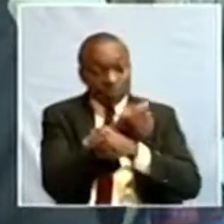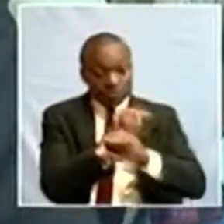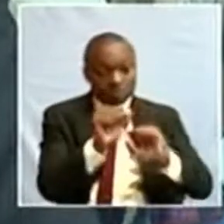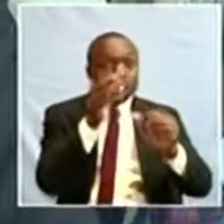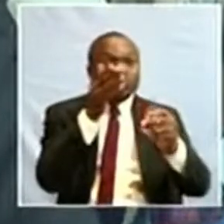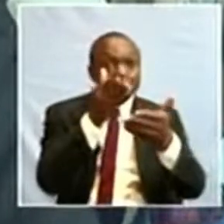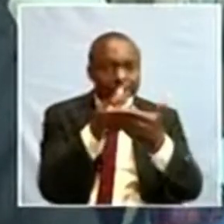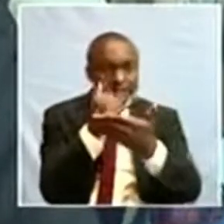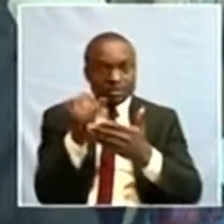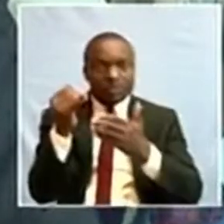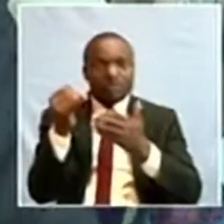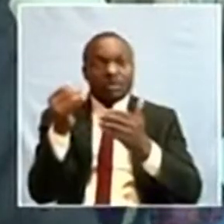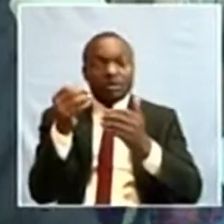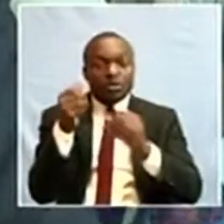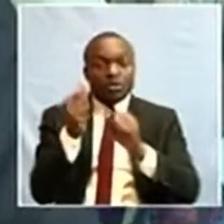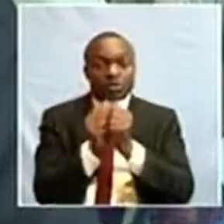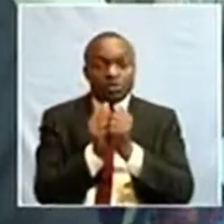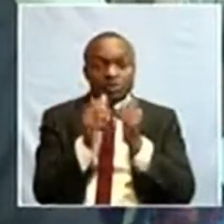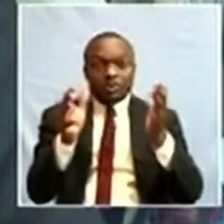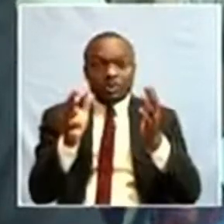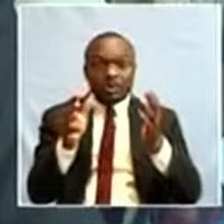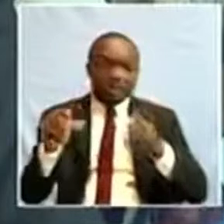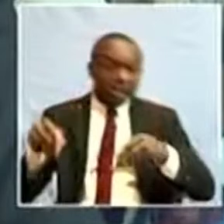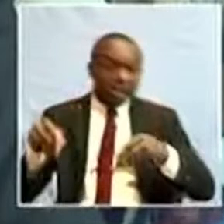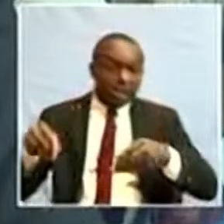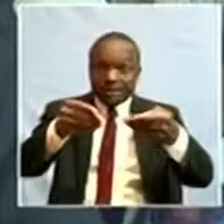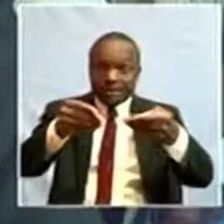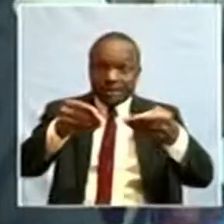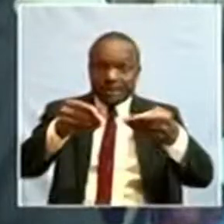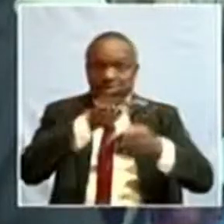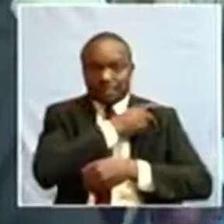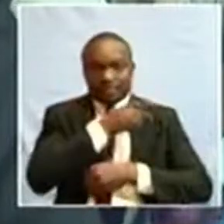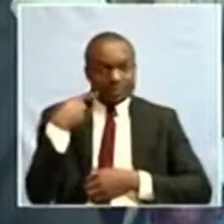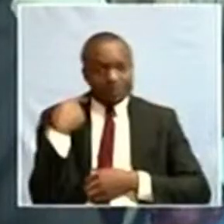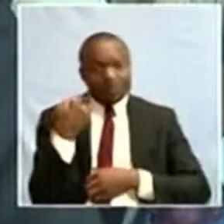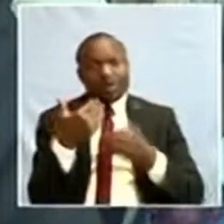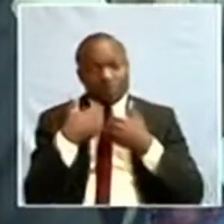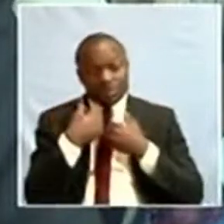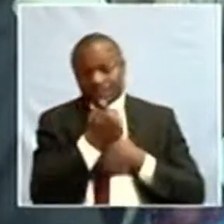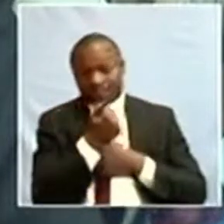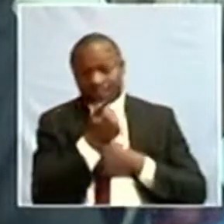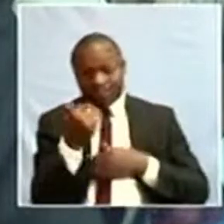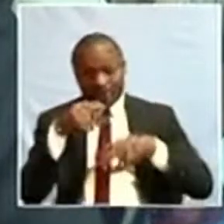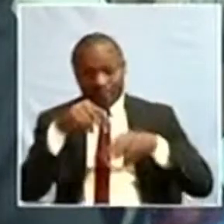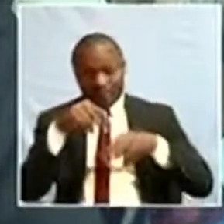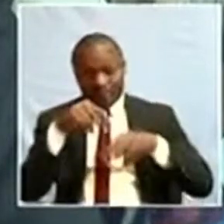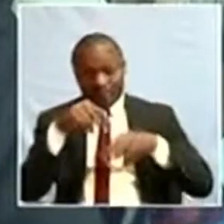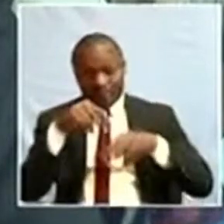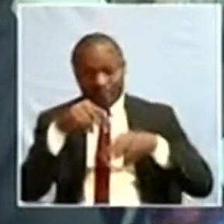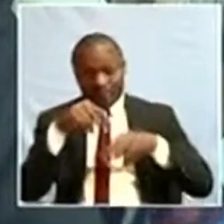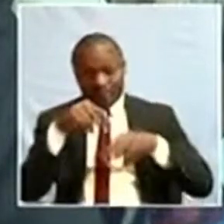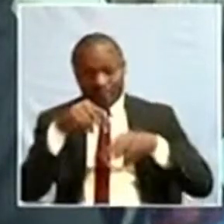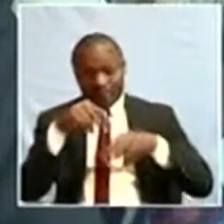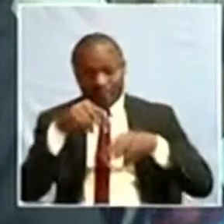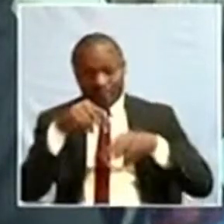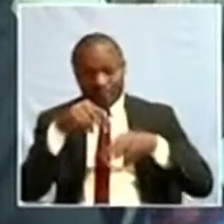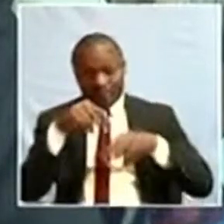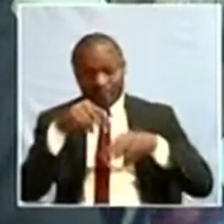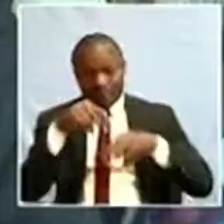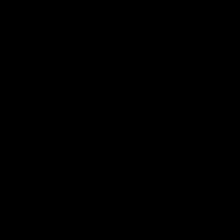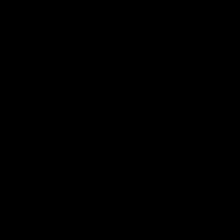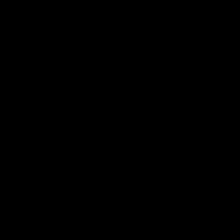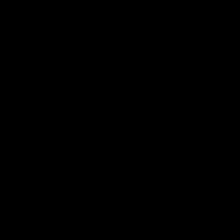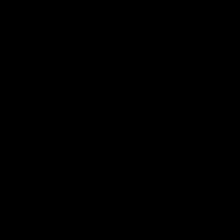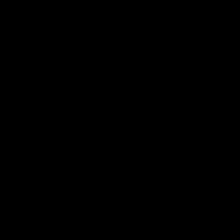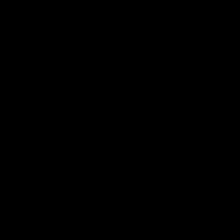them to Parliament. So in that particular case, we have certain observations which at the point of raise, those particular observations